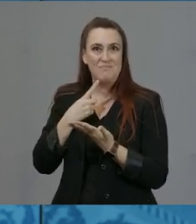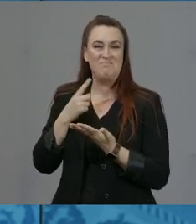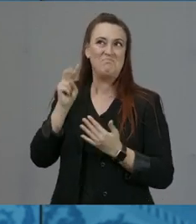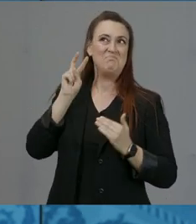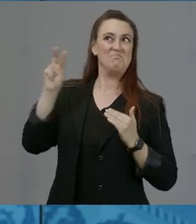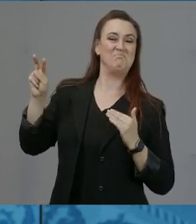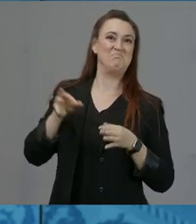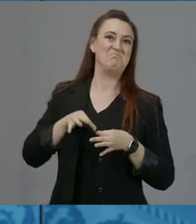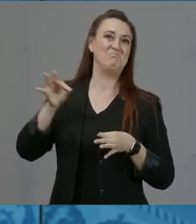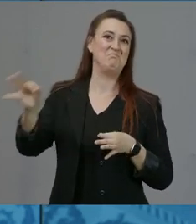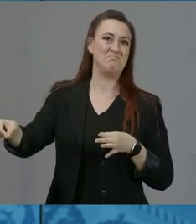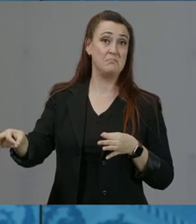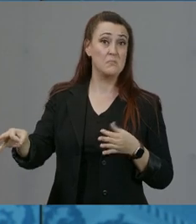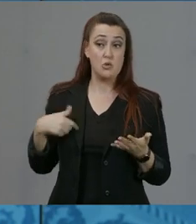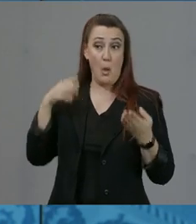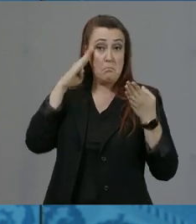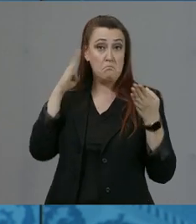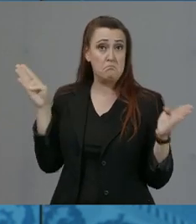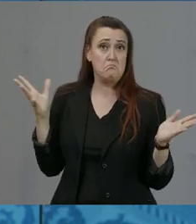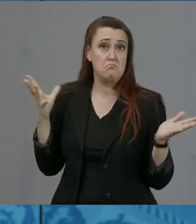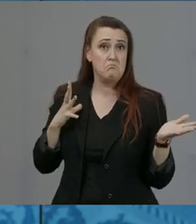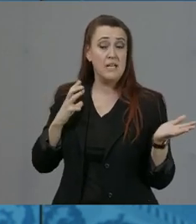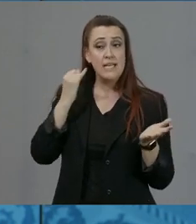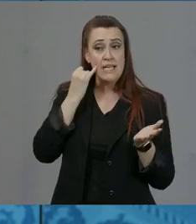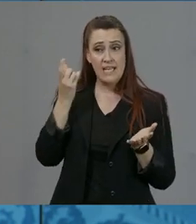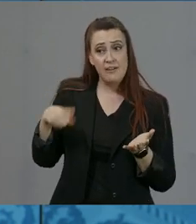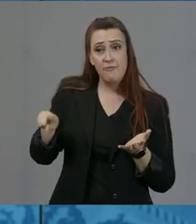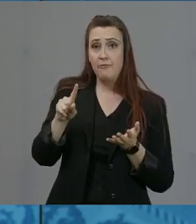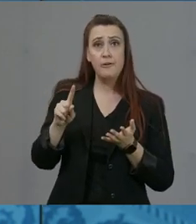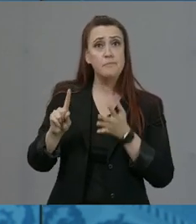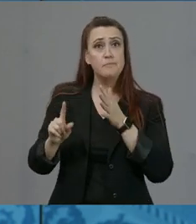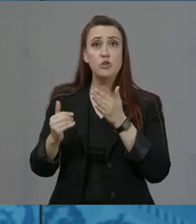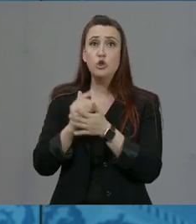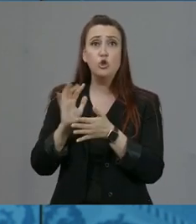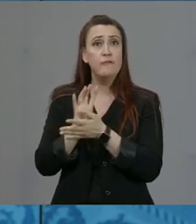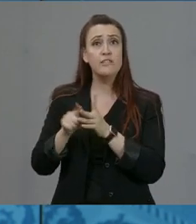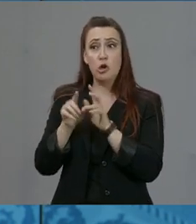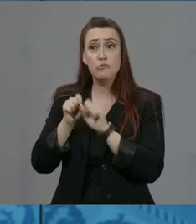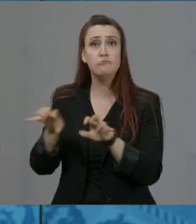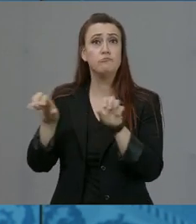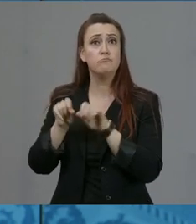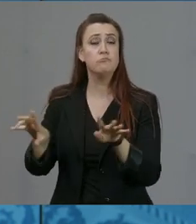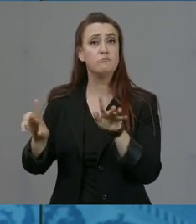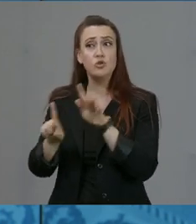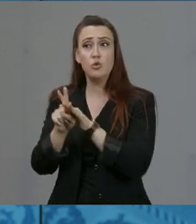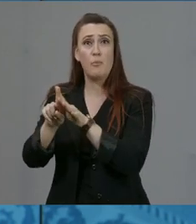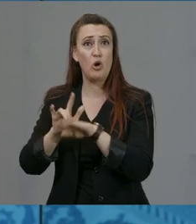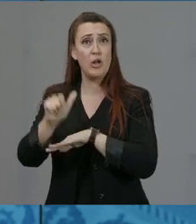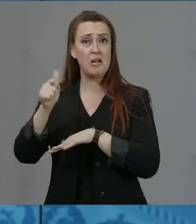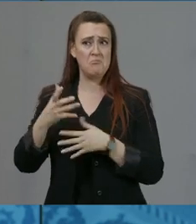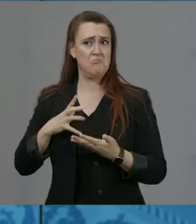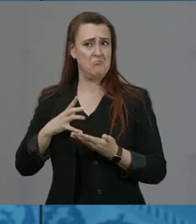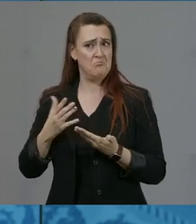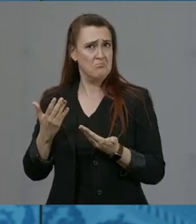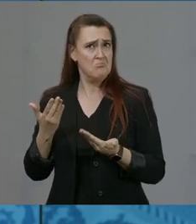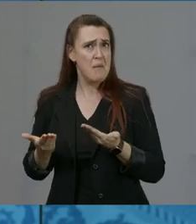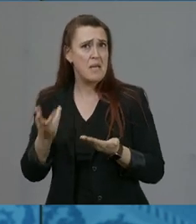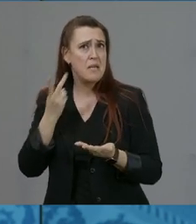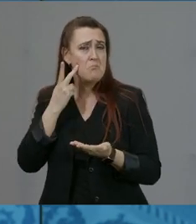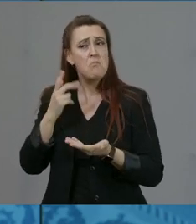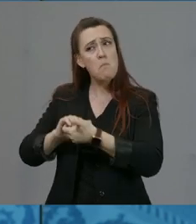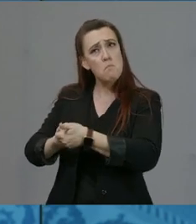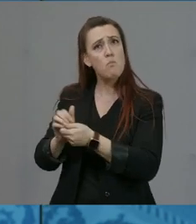open-minded. If that were something that were to happen or a change that were there. But like I said, we are working with the industry